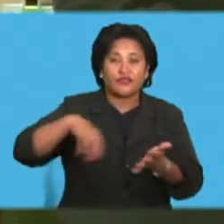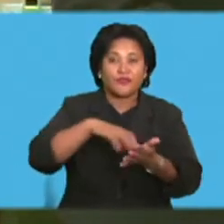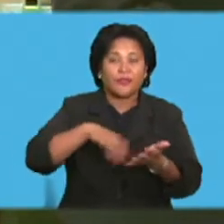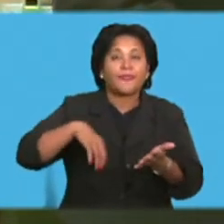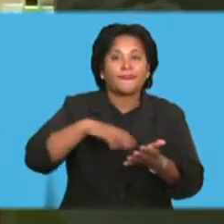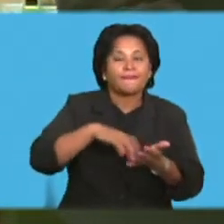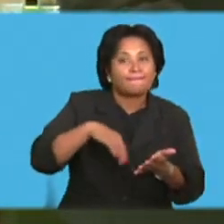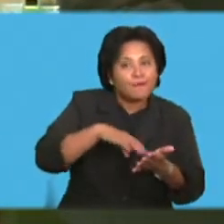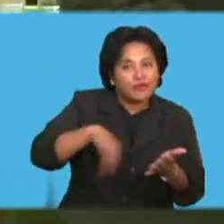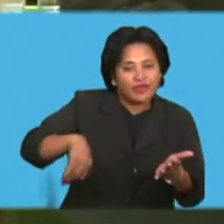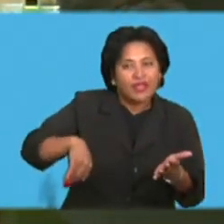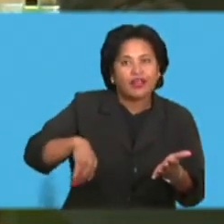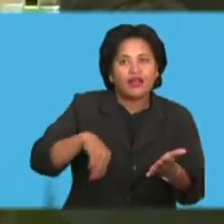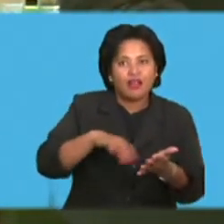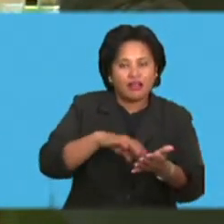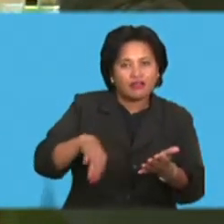rivers.